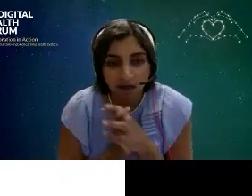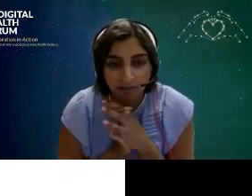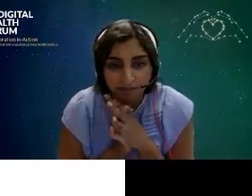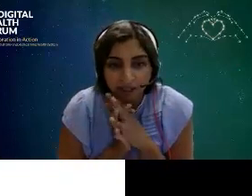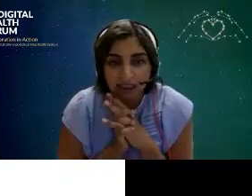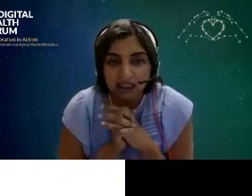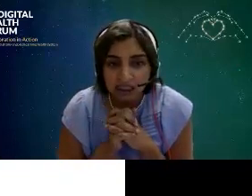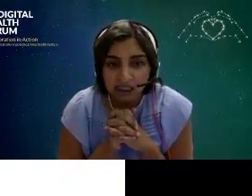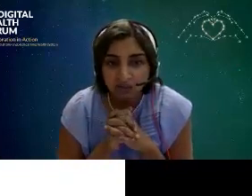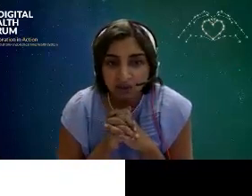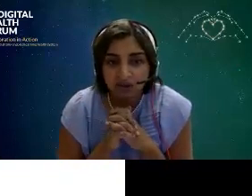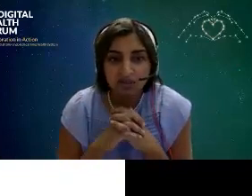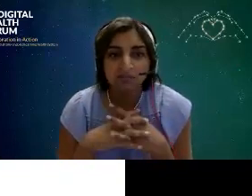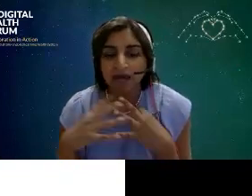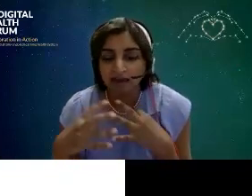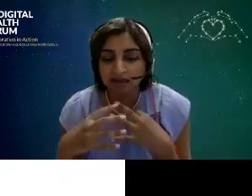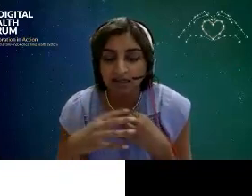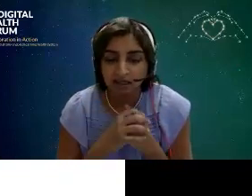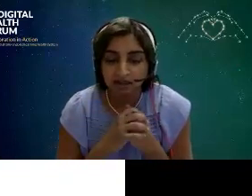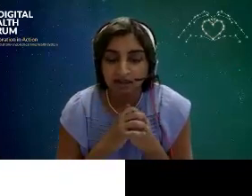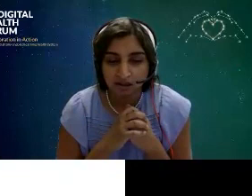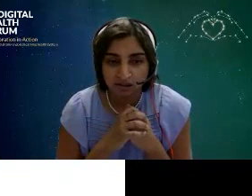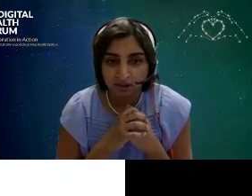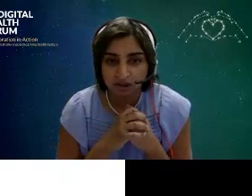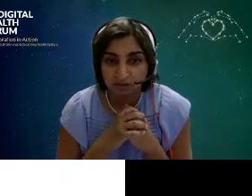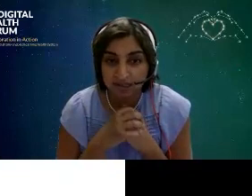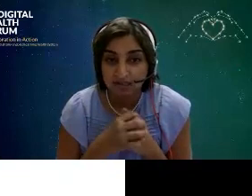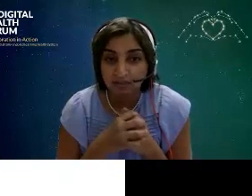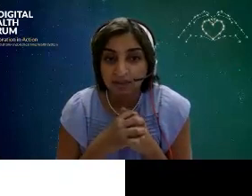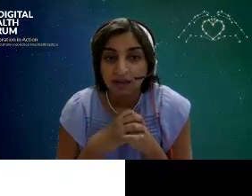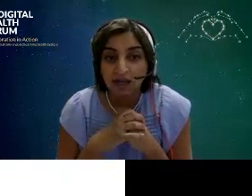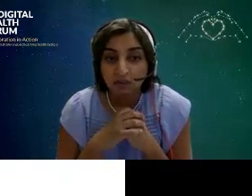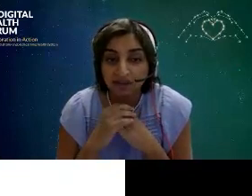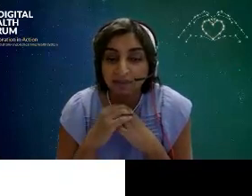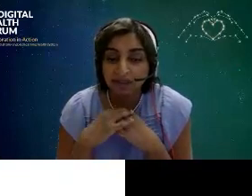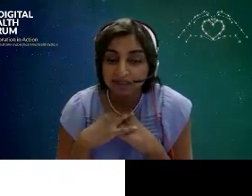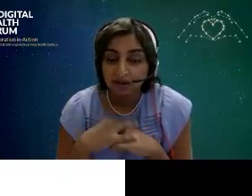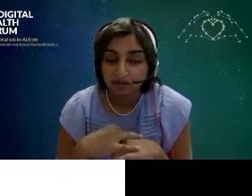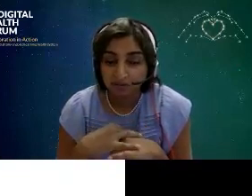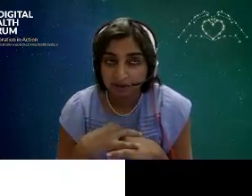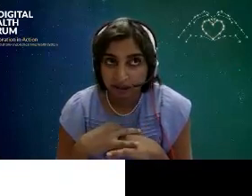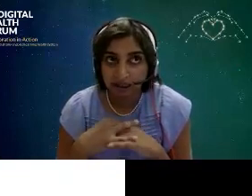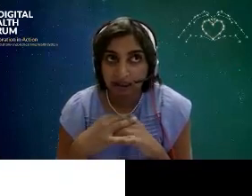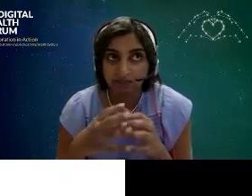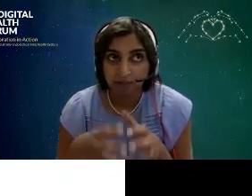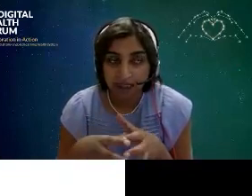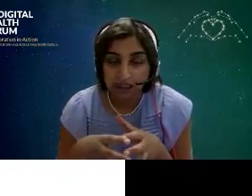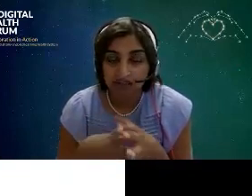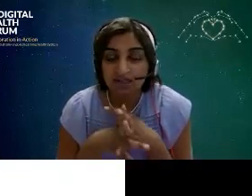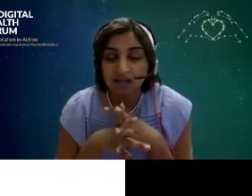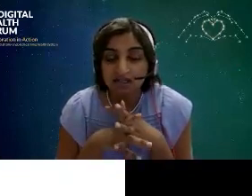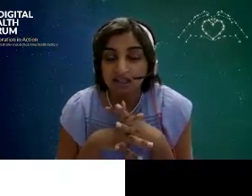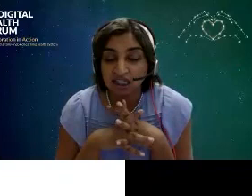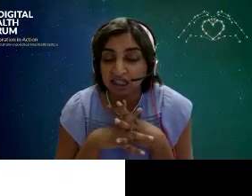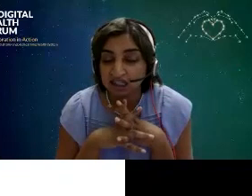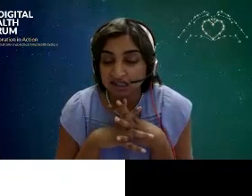is a condition where there's an imbalance in the autonomic nervous system. And what that plays out like in